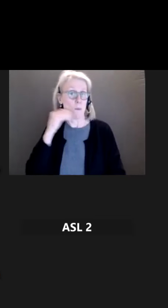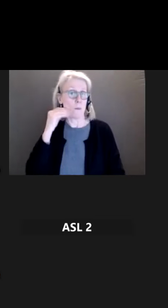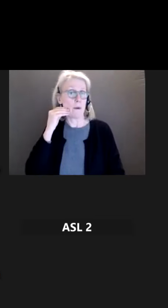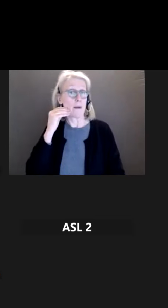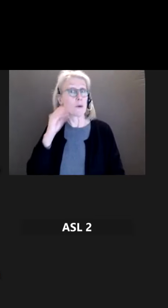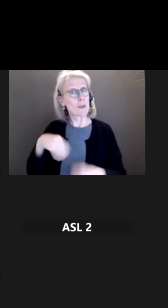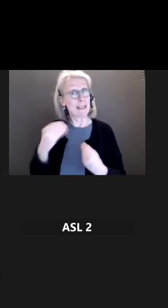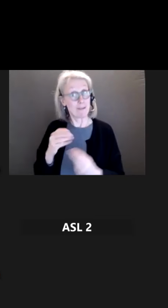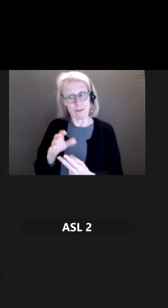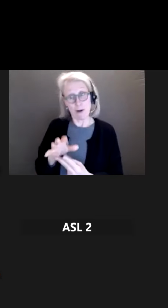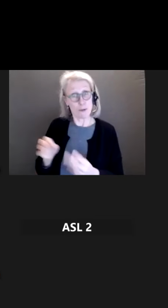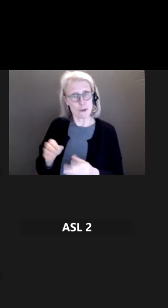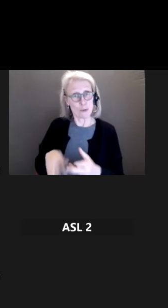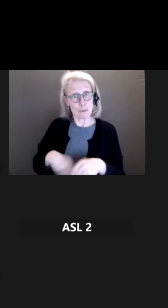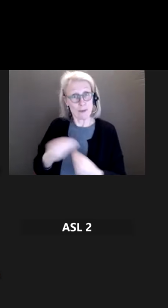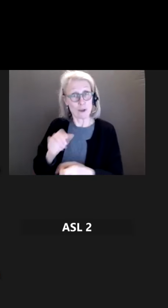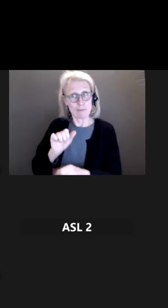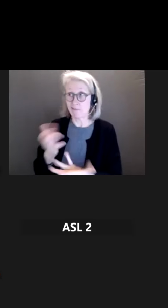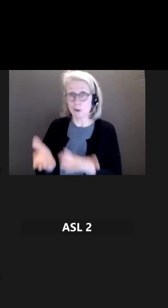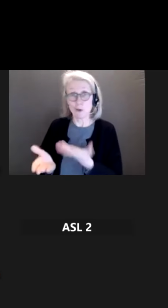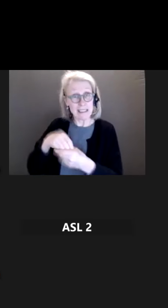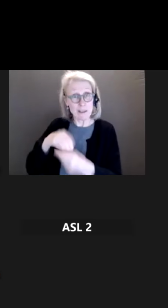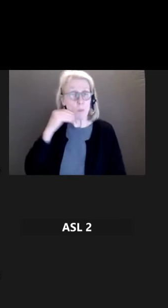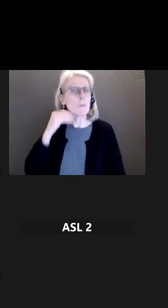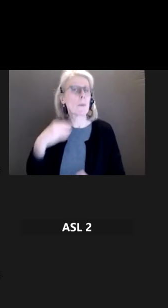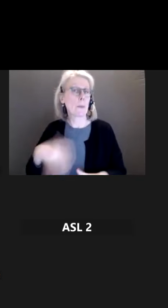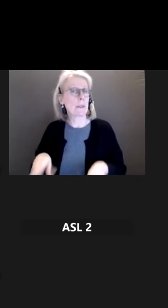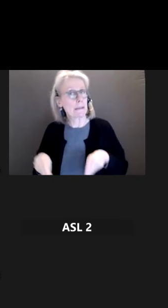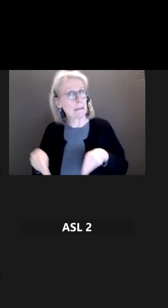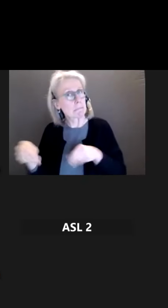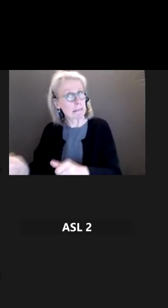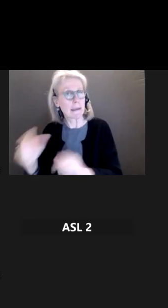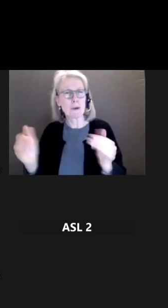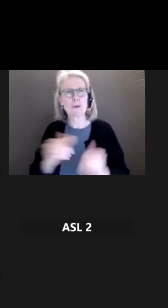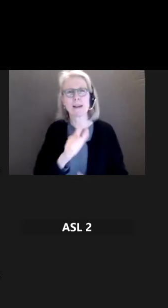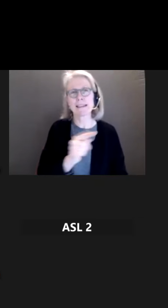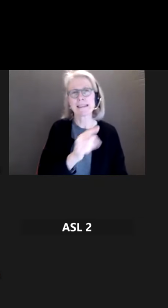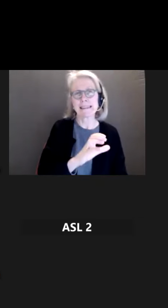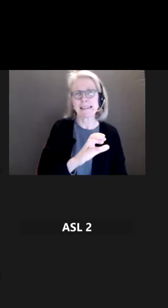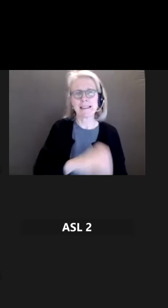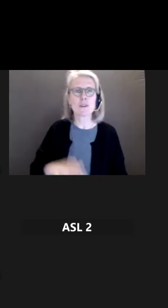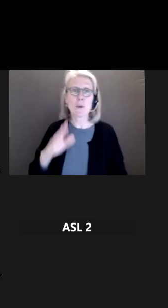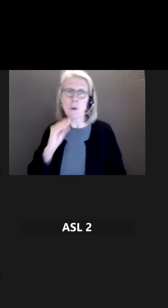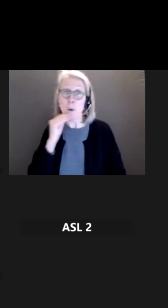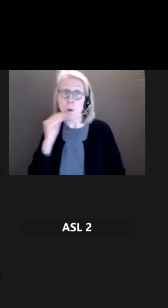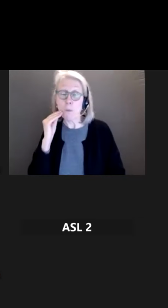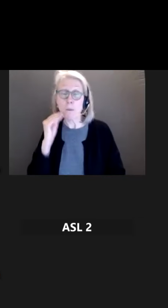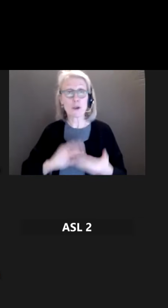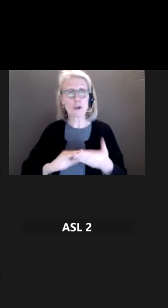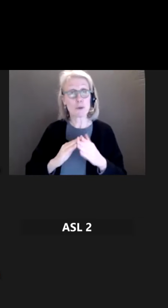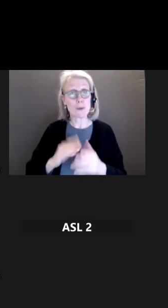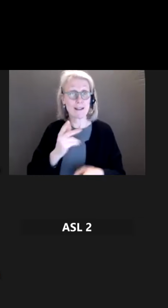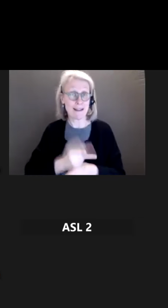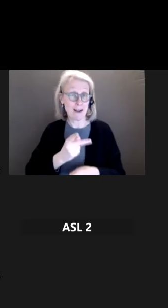also costs the government a lot less than providing care in long-term care homes. So home and community-based care, which is care